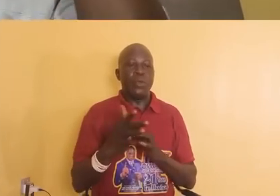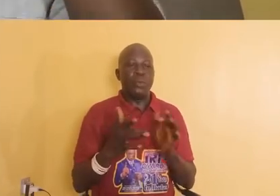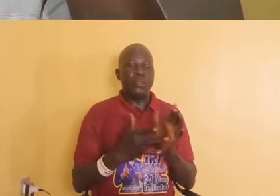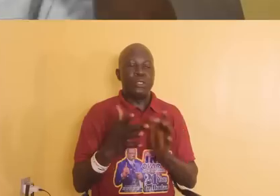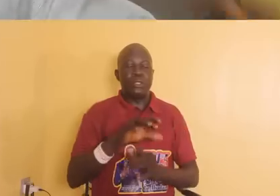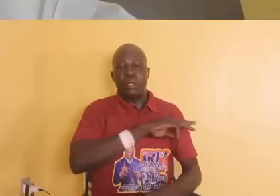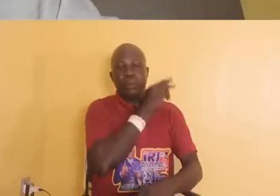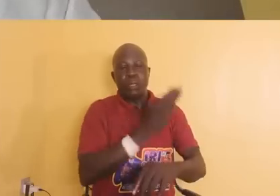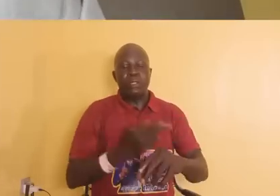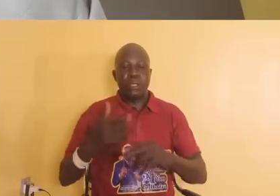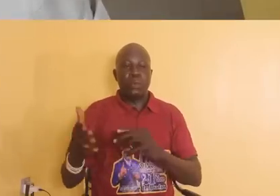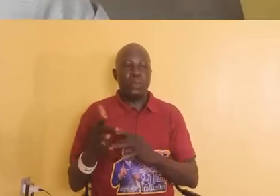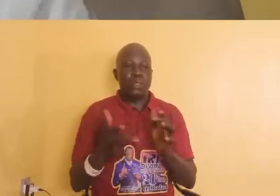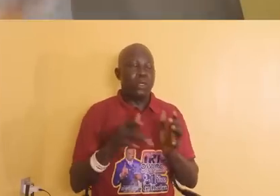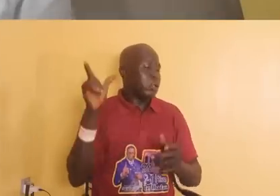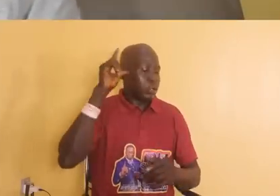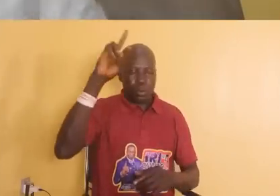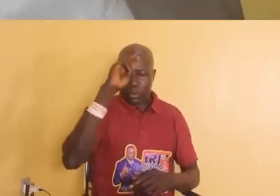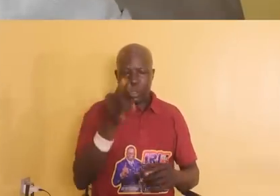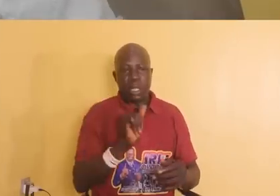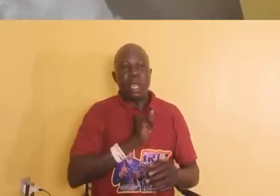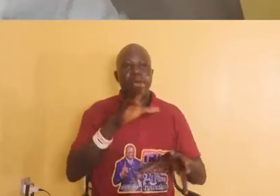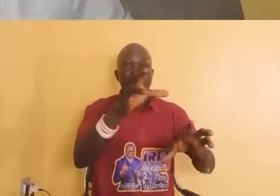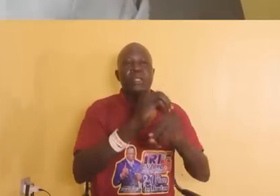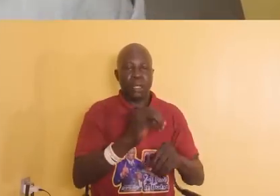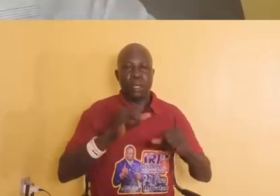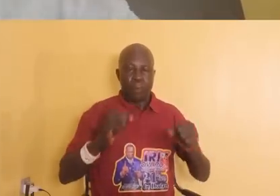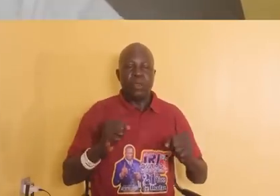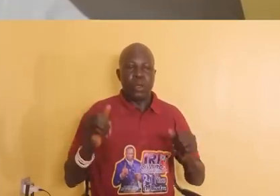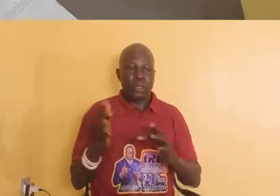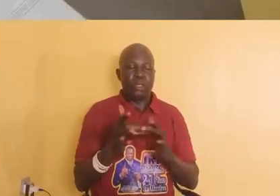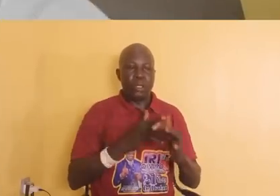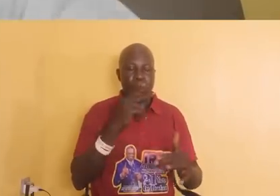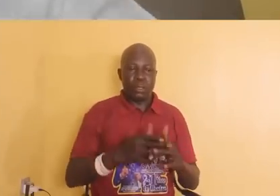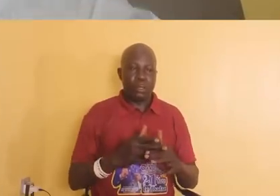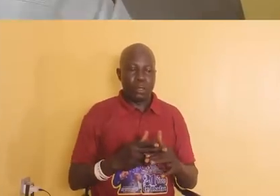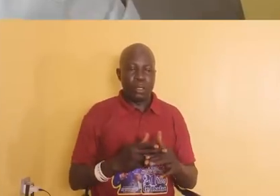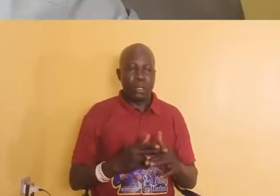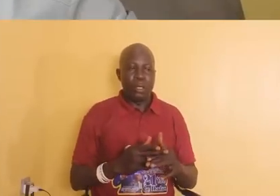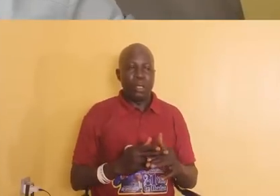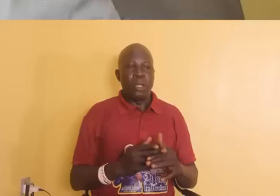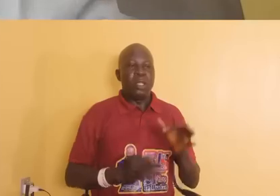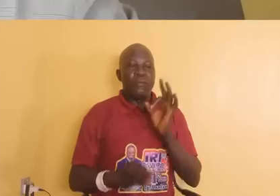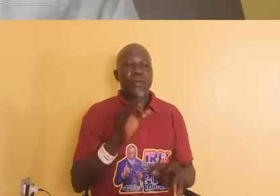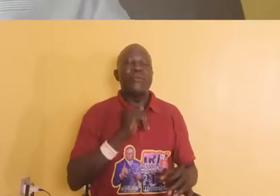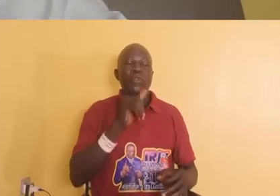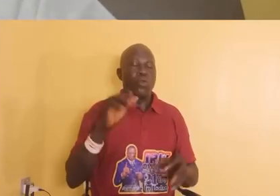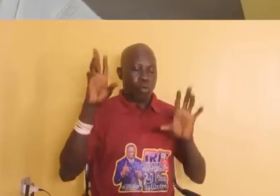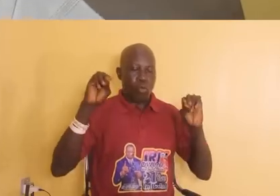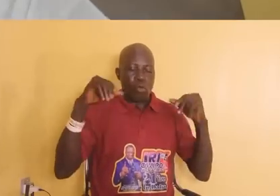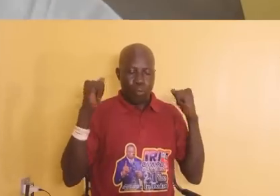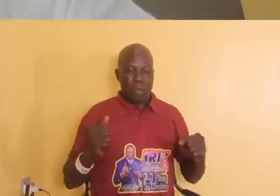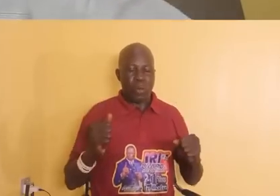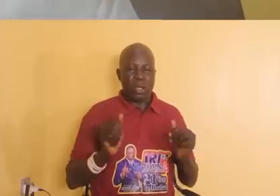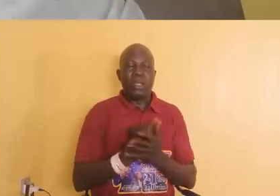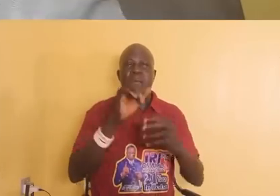e ba ro ko na e gba mi sa o ya e gba agbara. power. Yo, basabara. There is no power. Wale